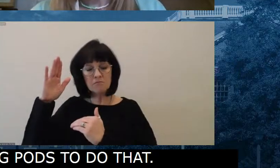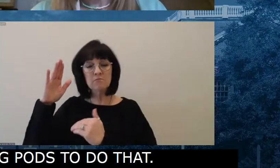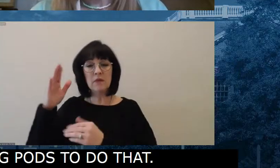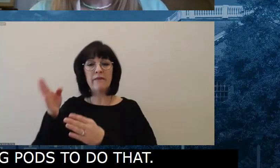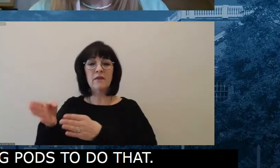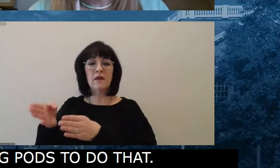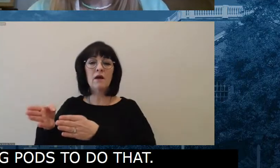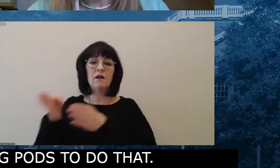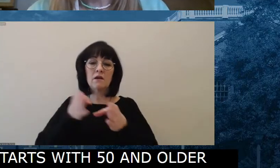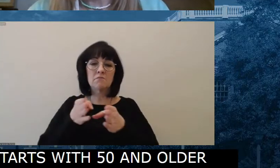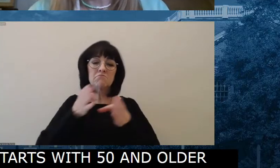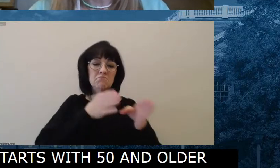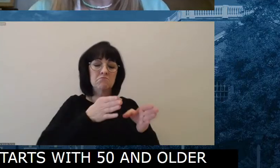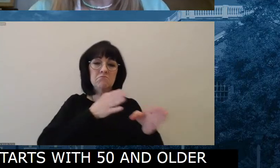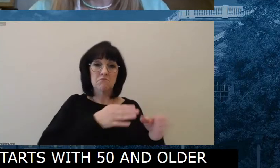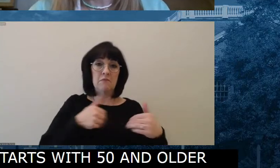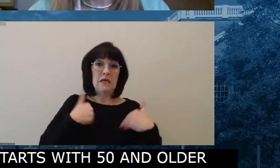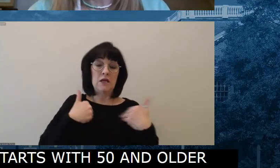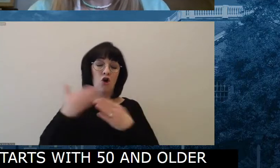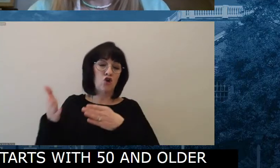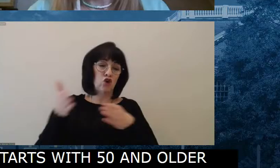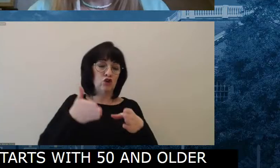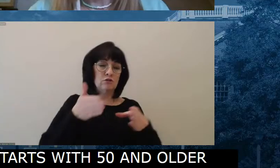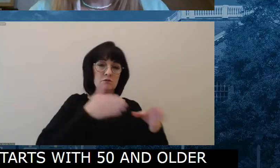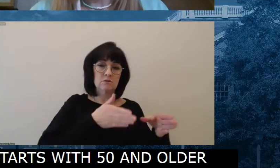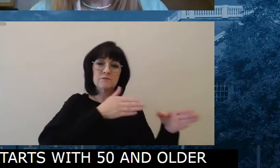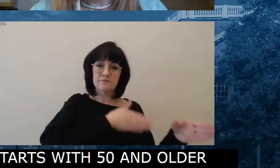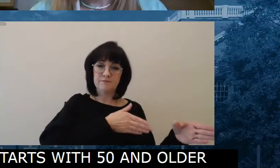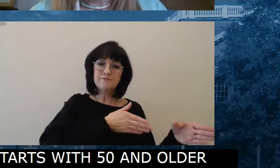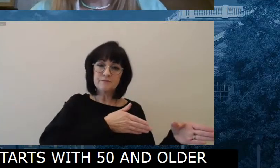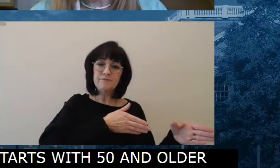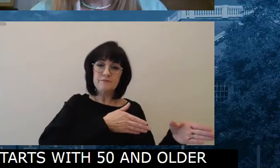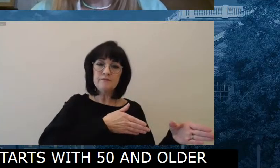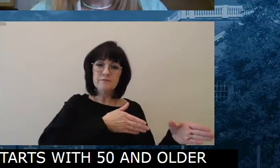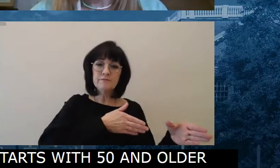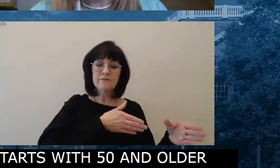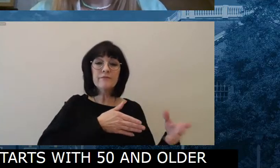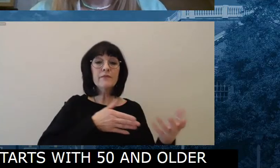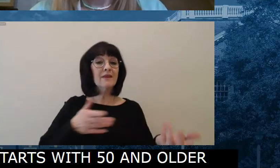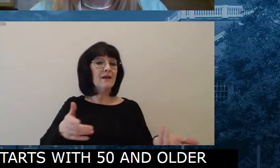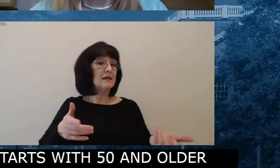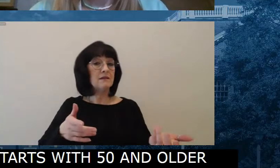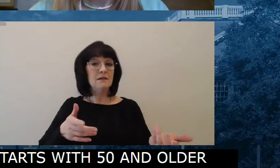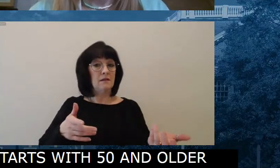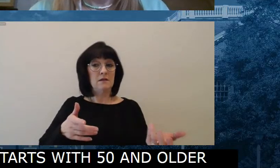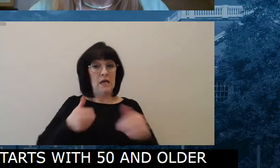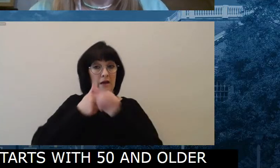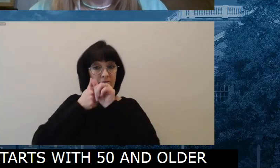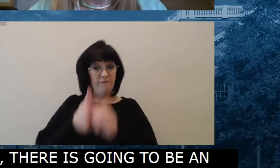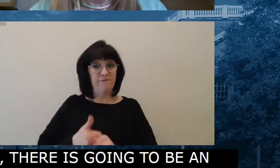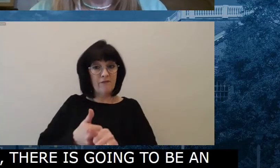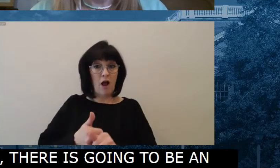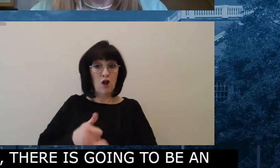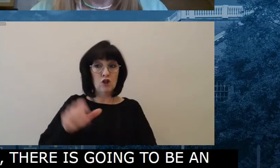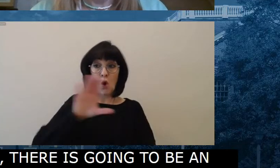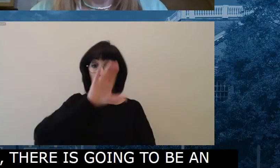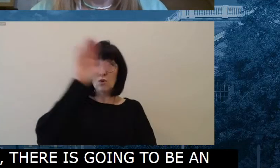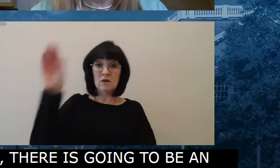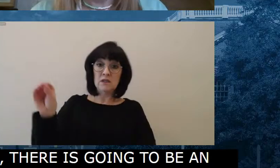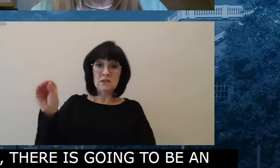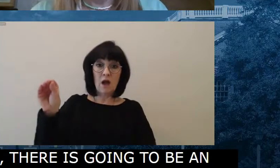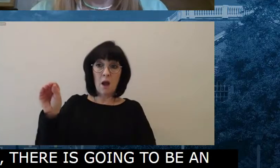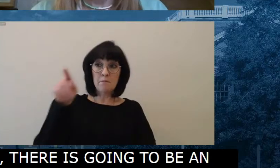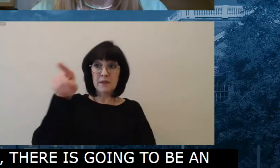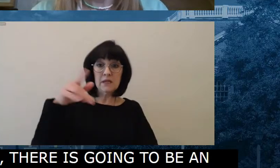well. Again, gradually moving away from the employer-based approach to an age-based approach. And